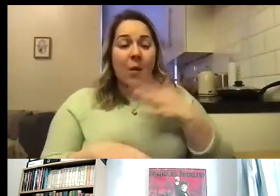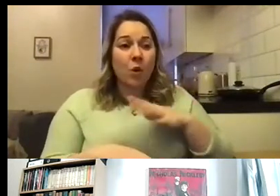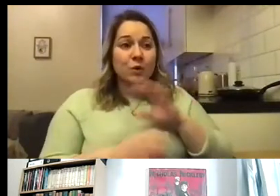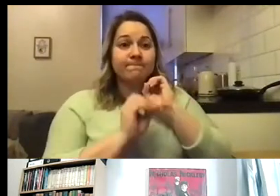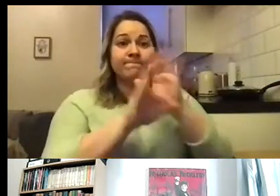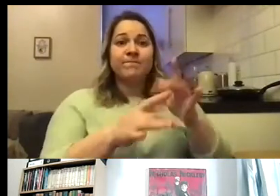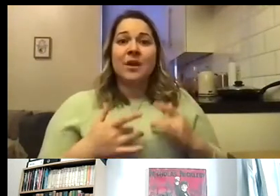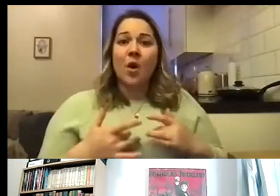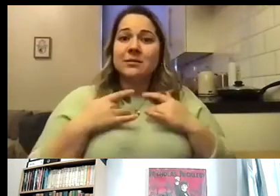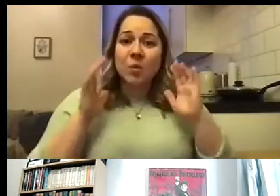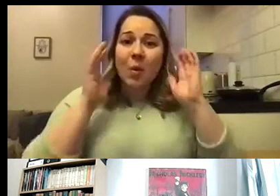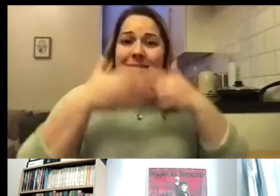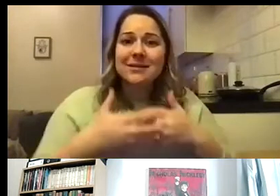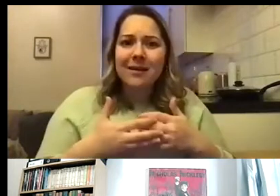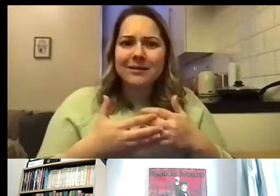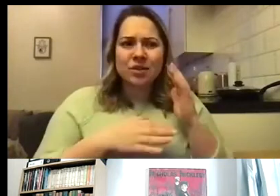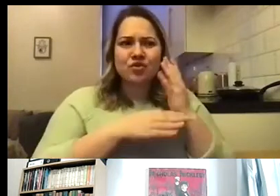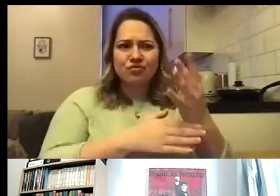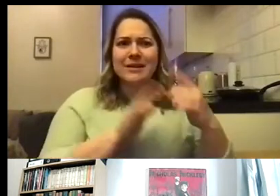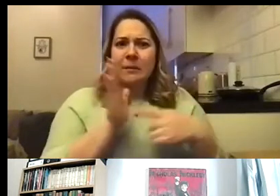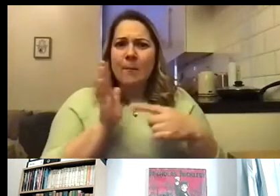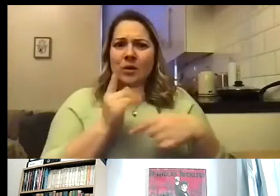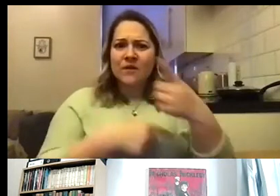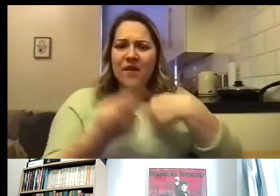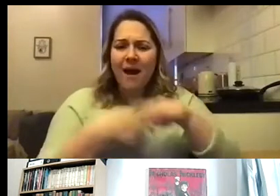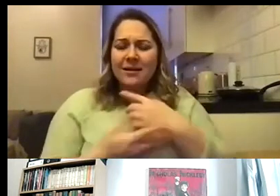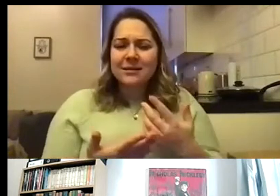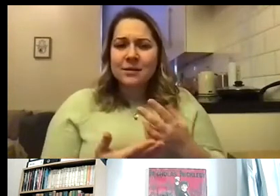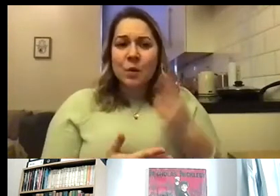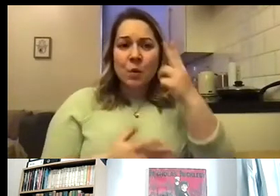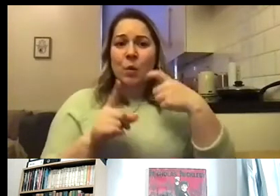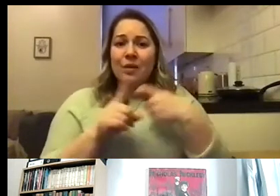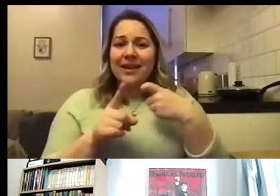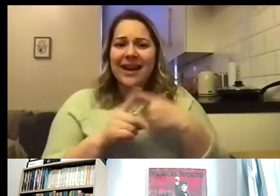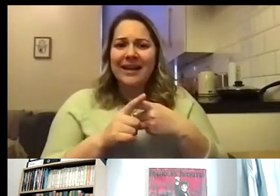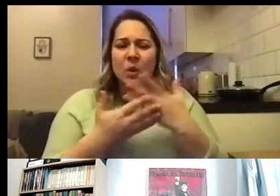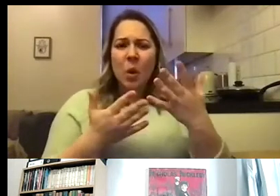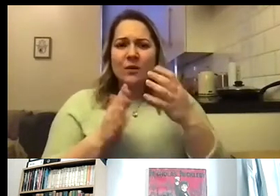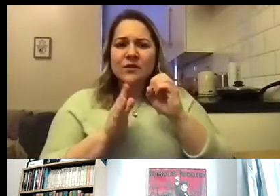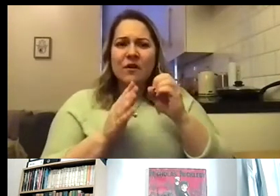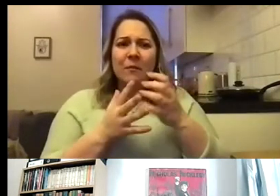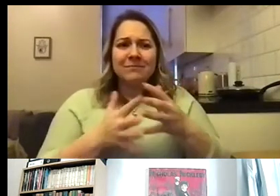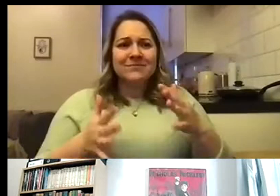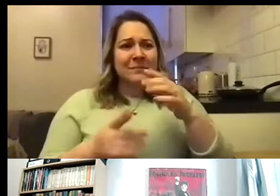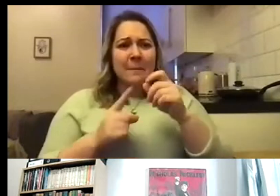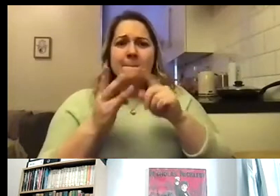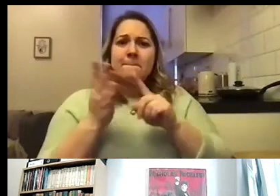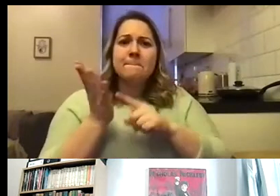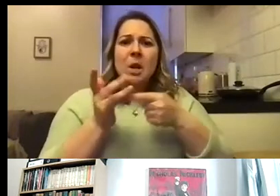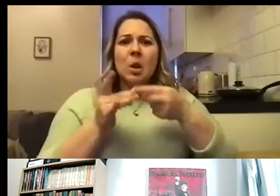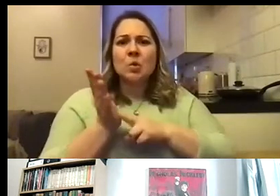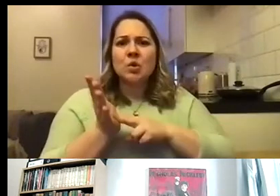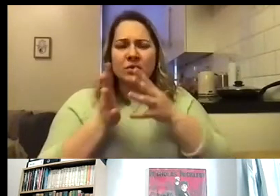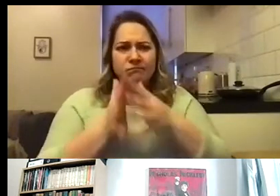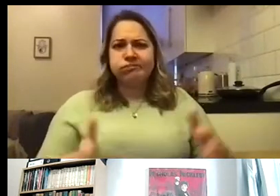are essential to our well-being. North Kensington is one of the most polluted areas. You know, we've just had, I mean, I live, it's